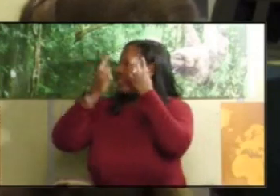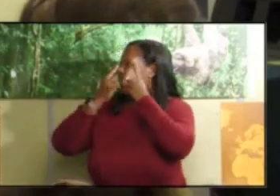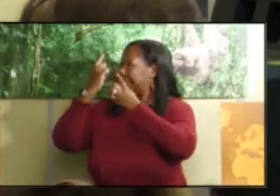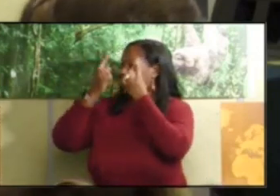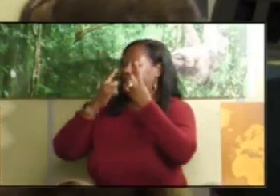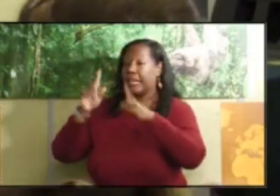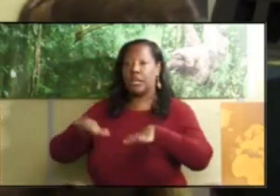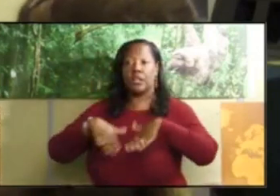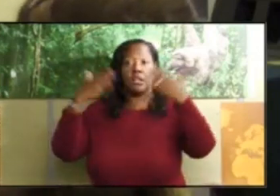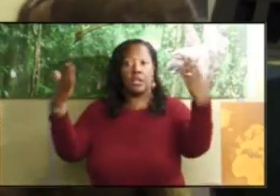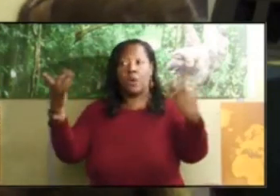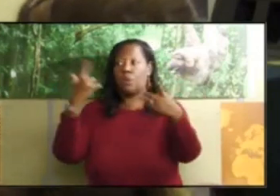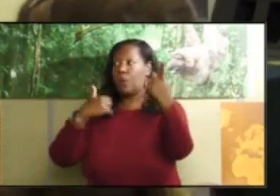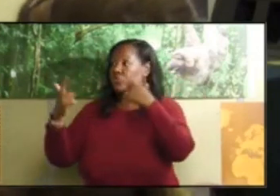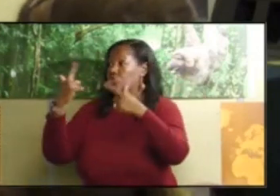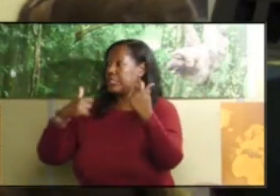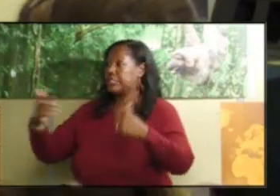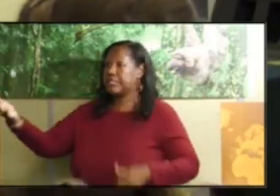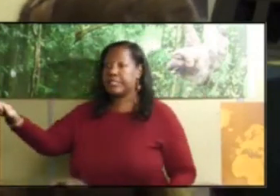questions?